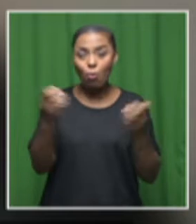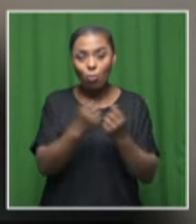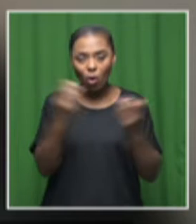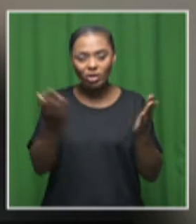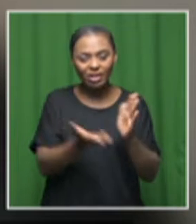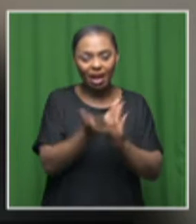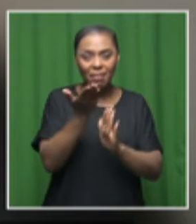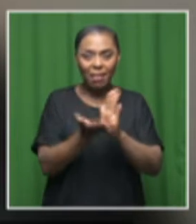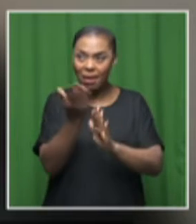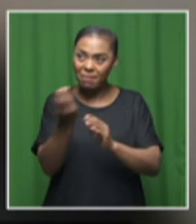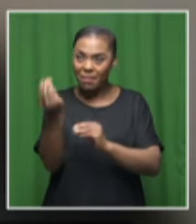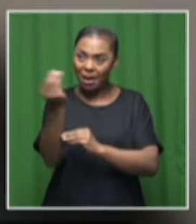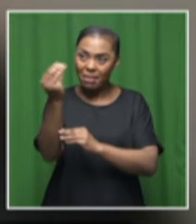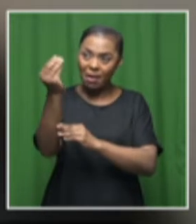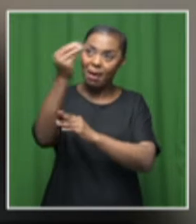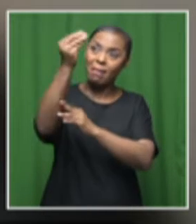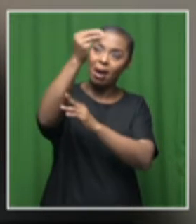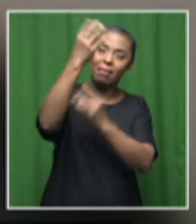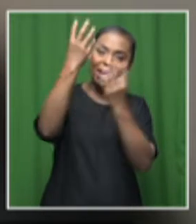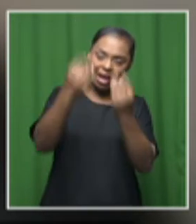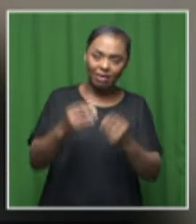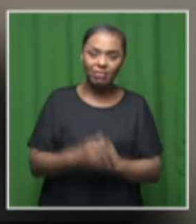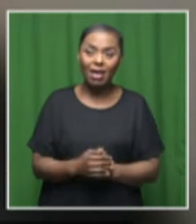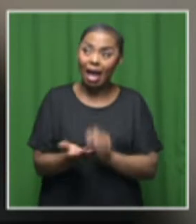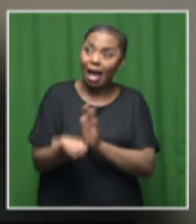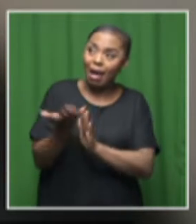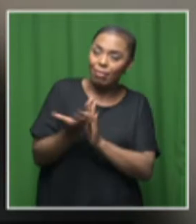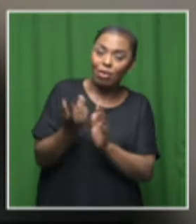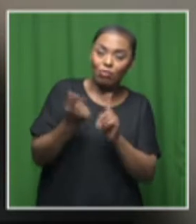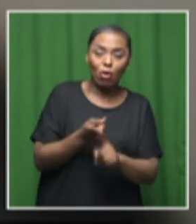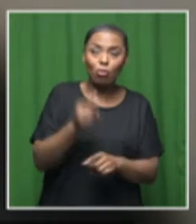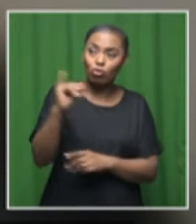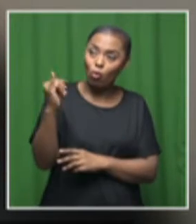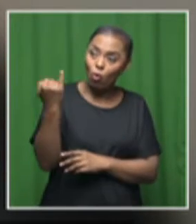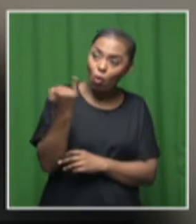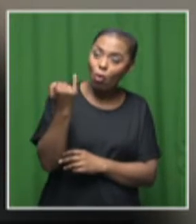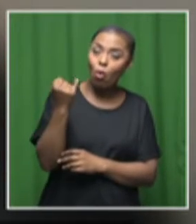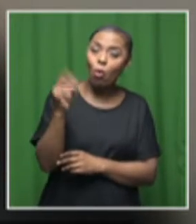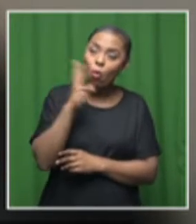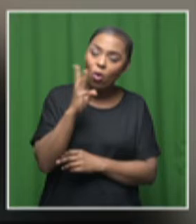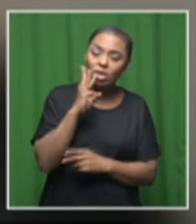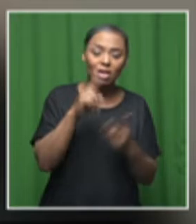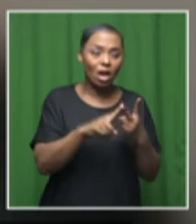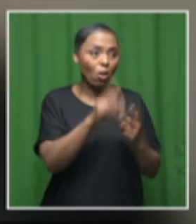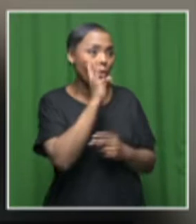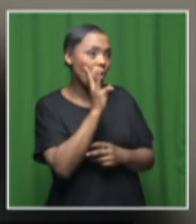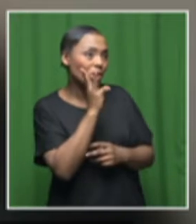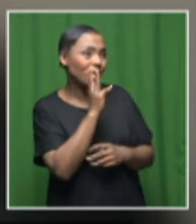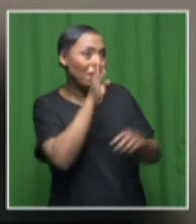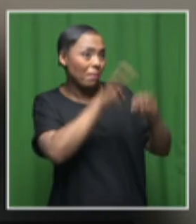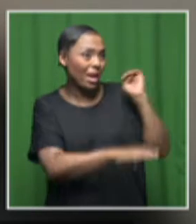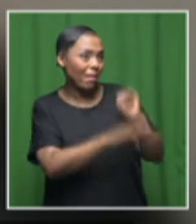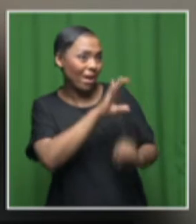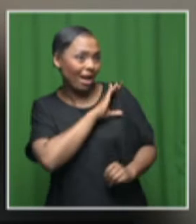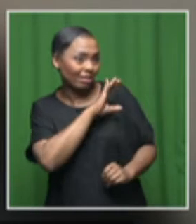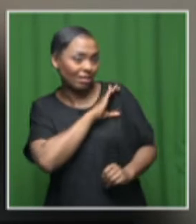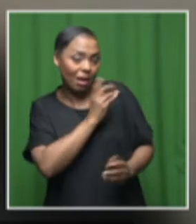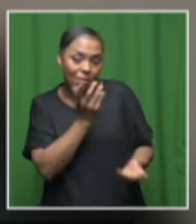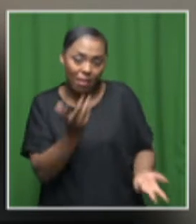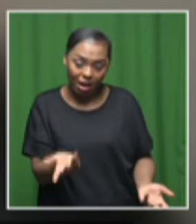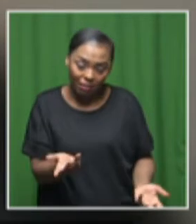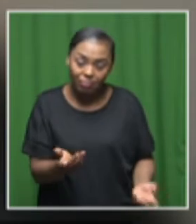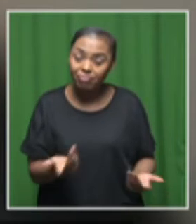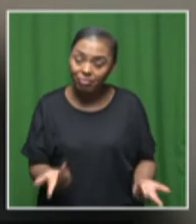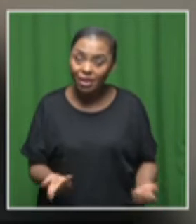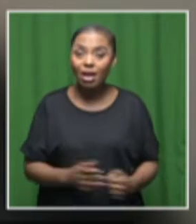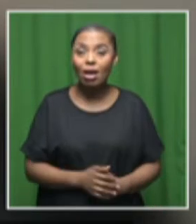If you look at the updates given by Rand Water and by Joburg Water, first of all, they blamed the consumer. Then